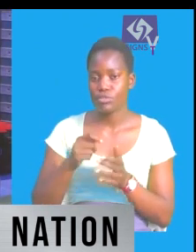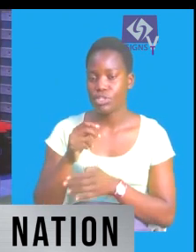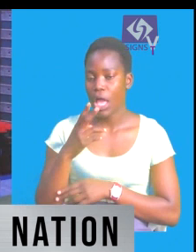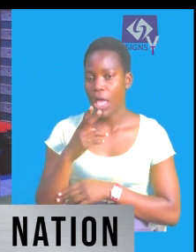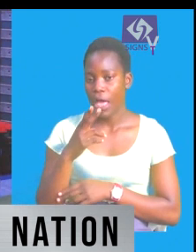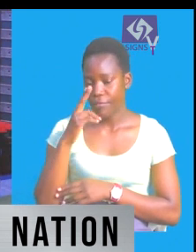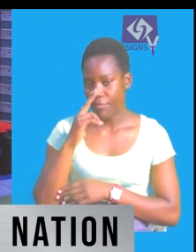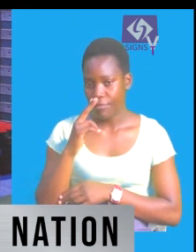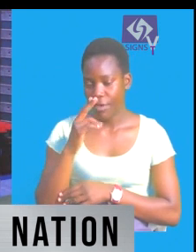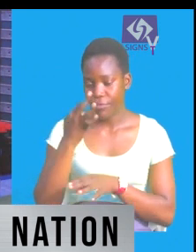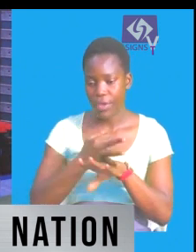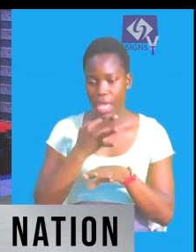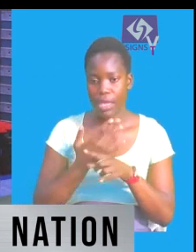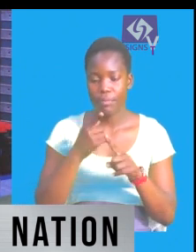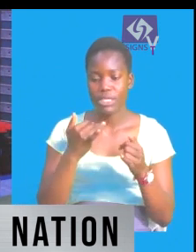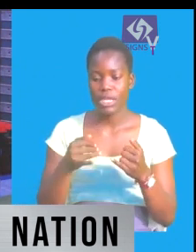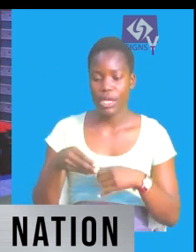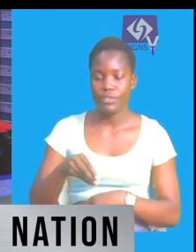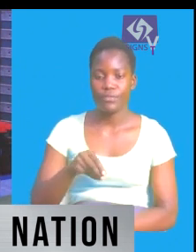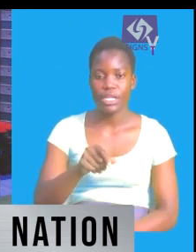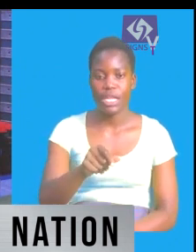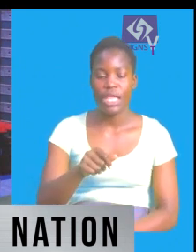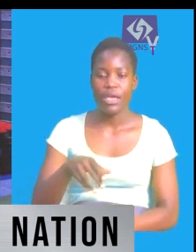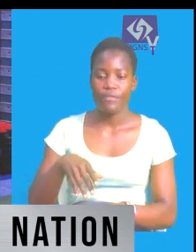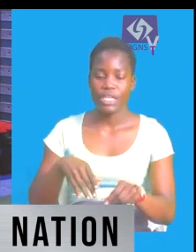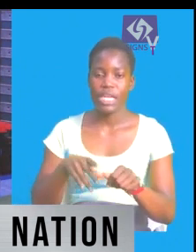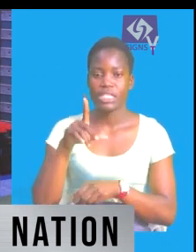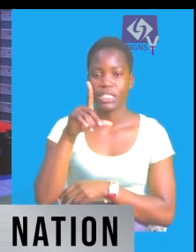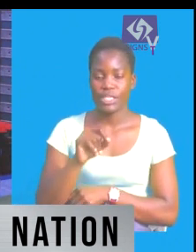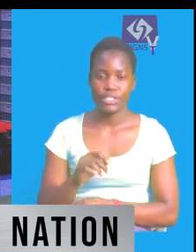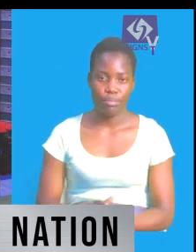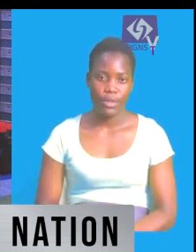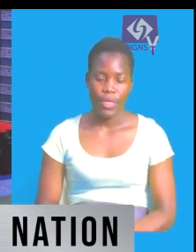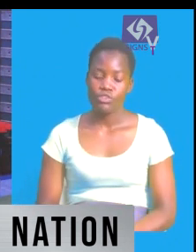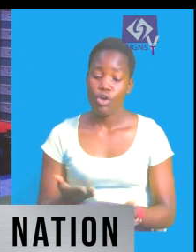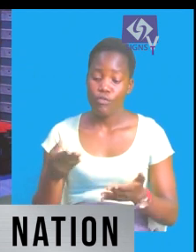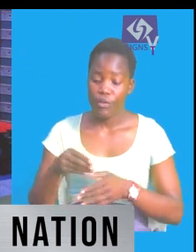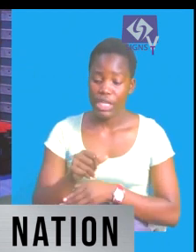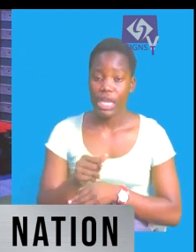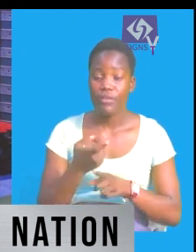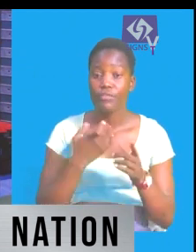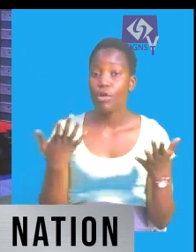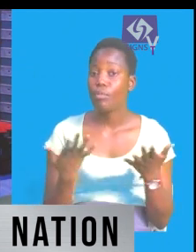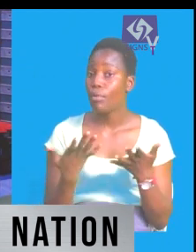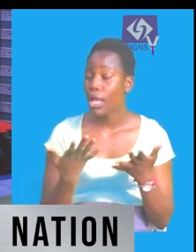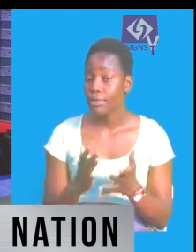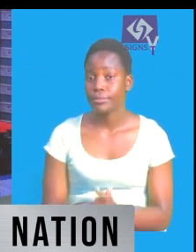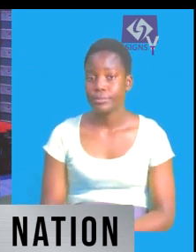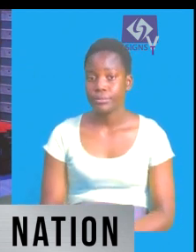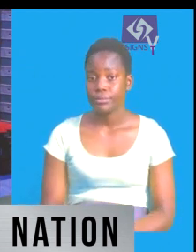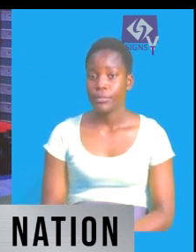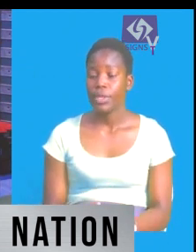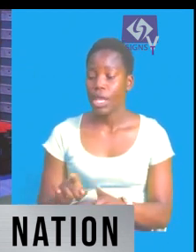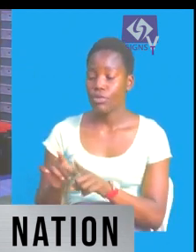this time it is fertilizer at a cheaper rate. Where is the fertilizer coming from, John? And then